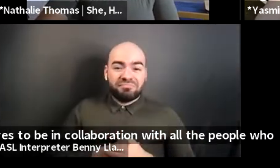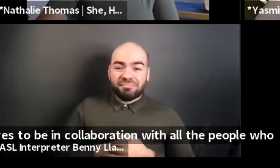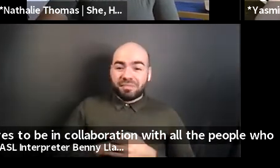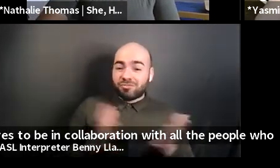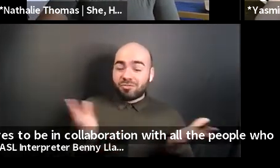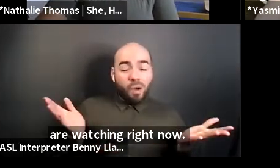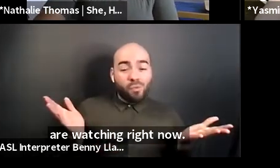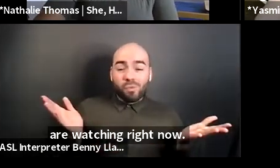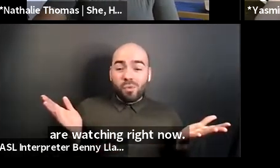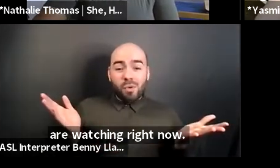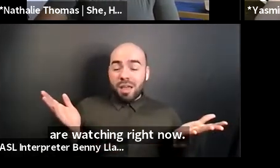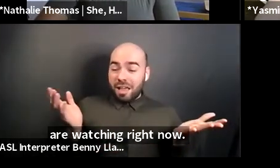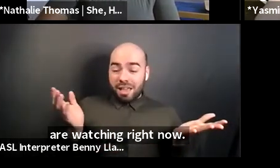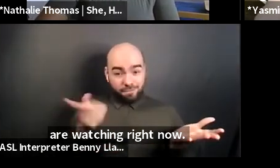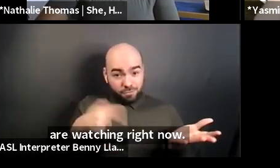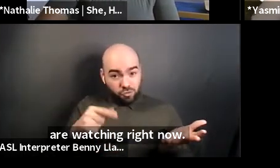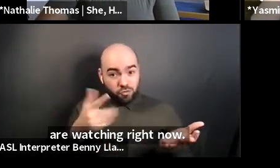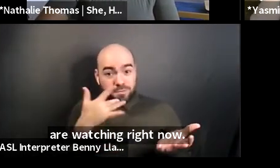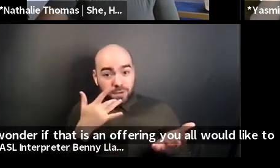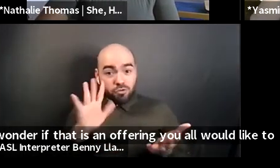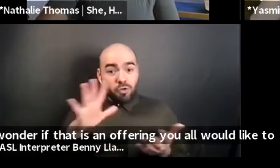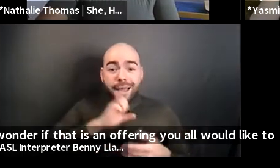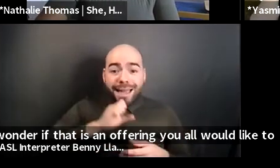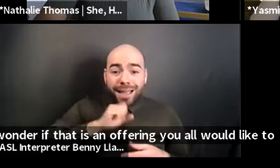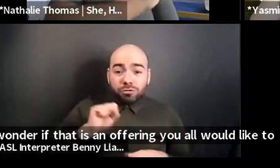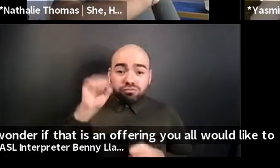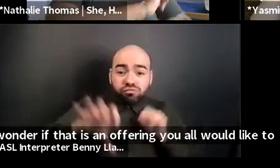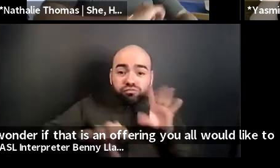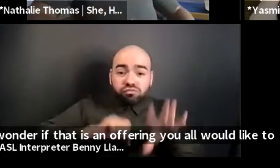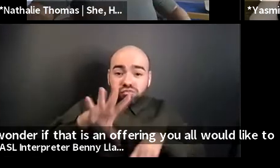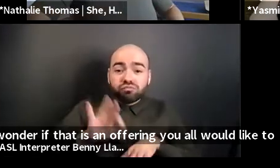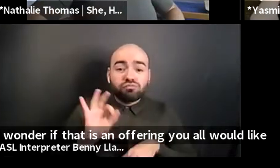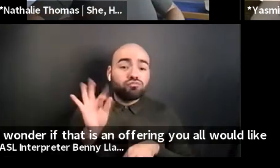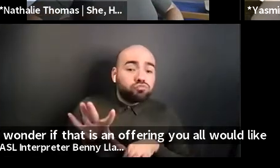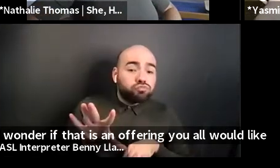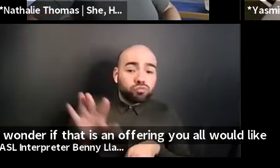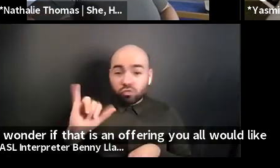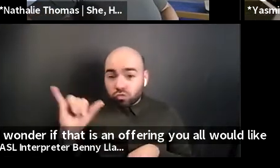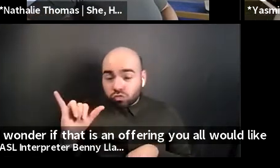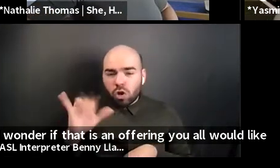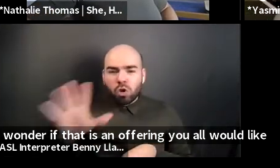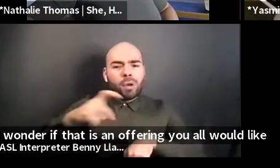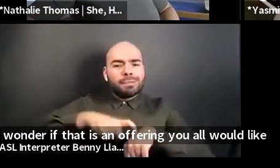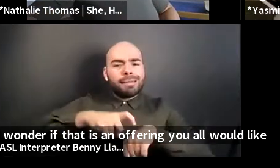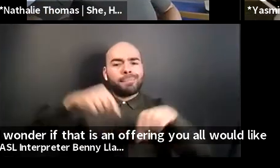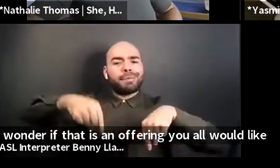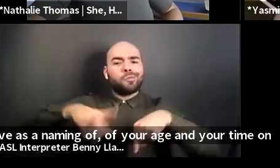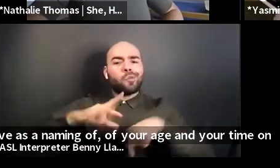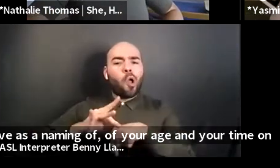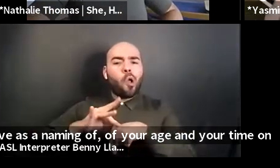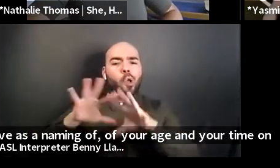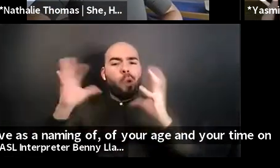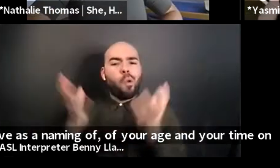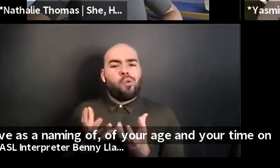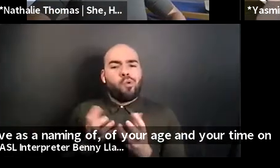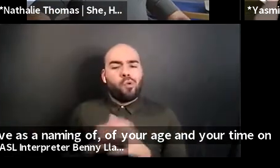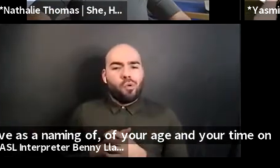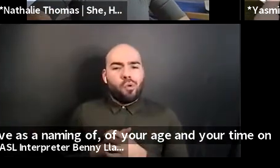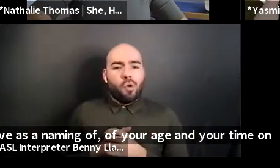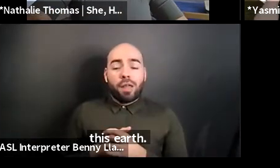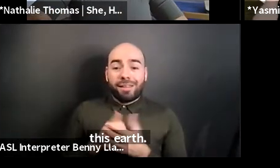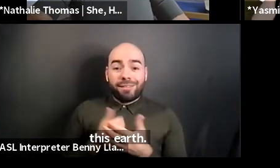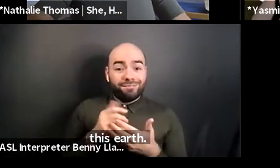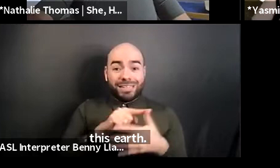an offering you all would like to leave, as a naming of your age and your time on this earth. And then Anne, jump on